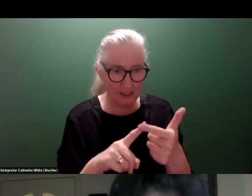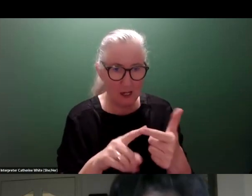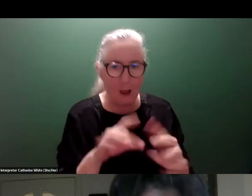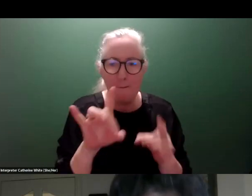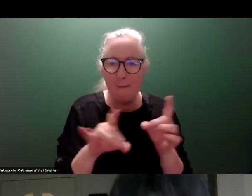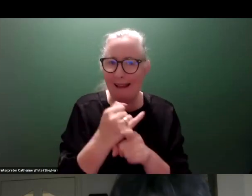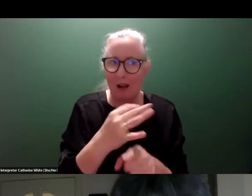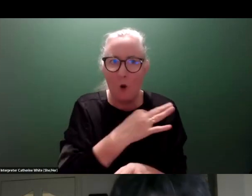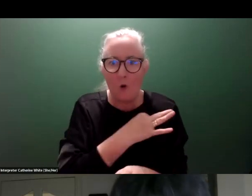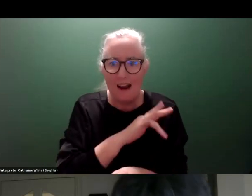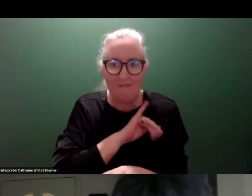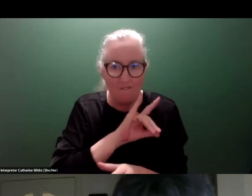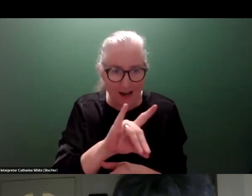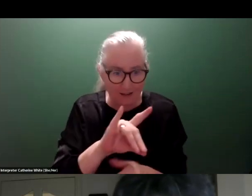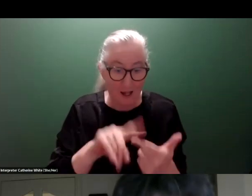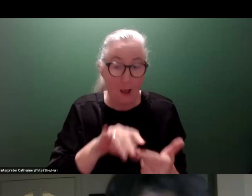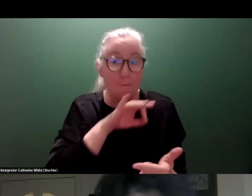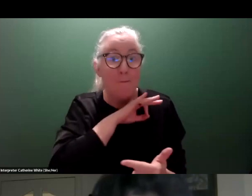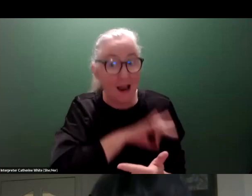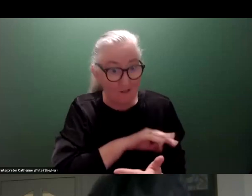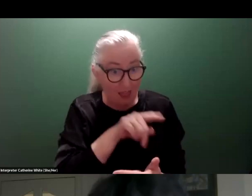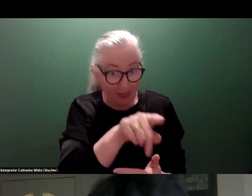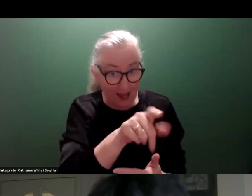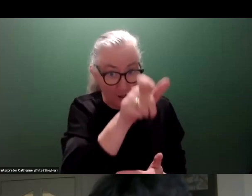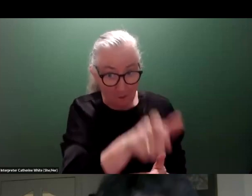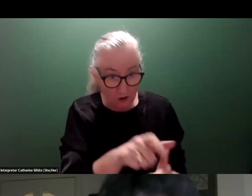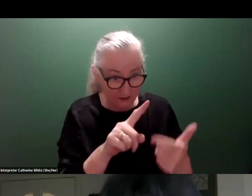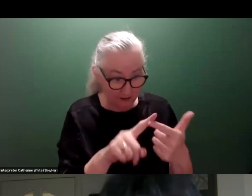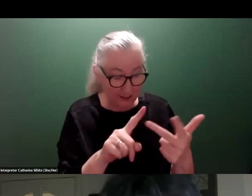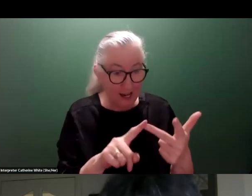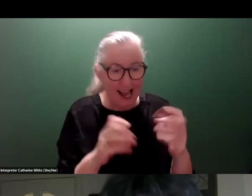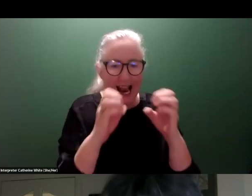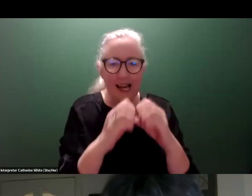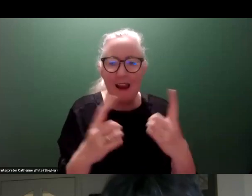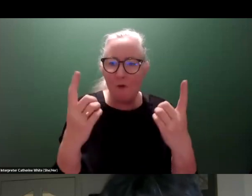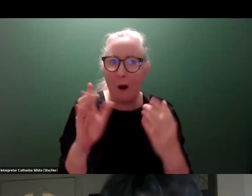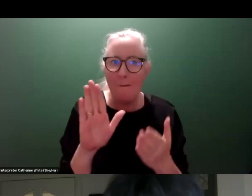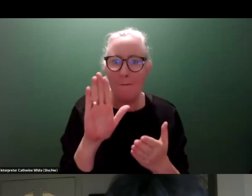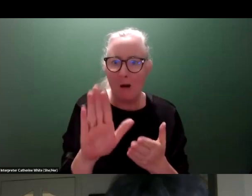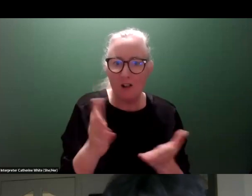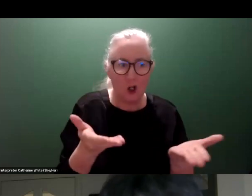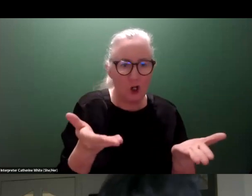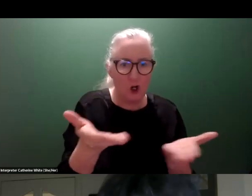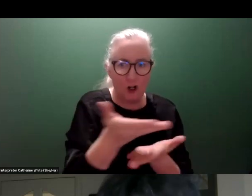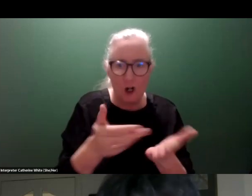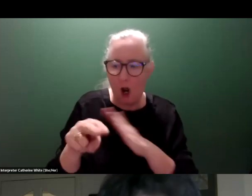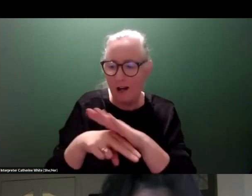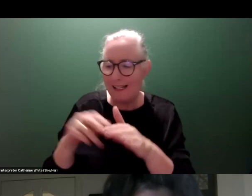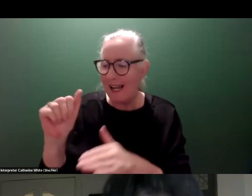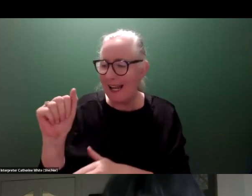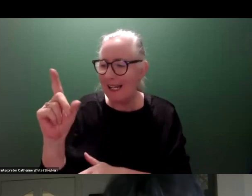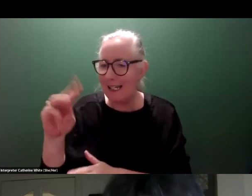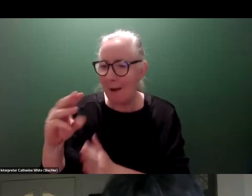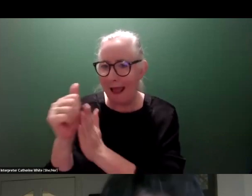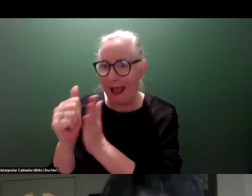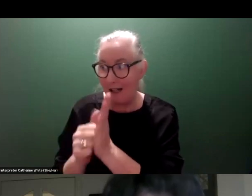faith and for the benefit of the person, and everyone who must be consulted under the ADM Act